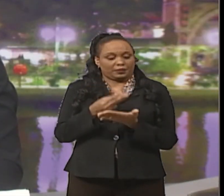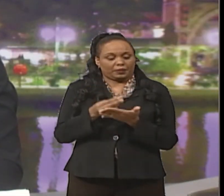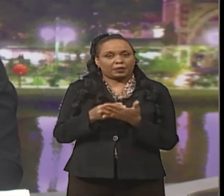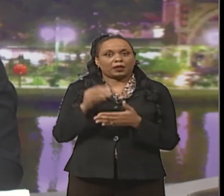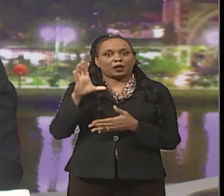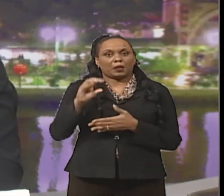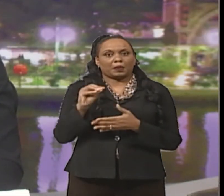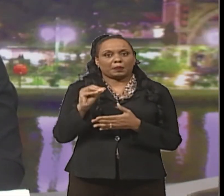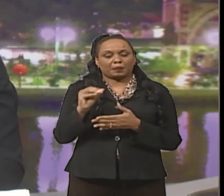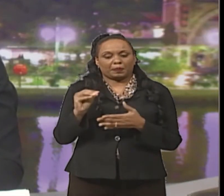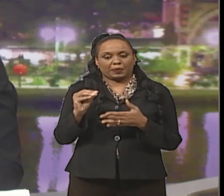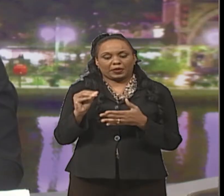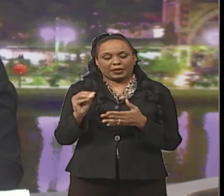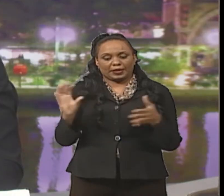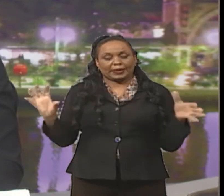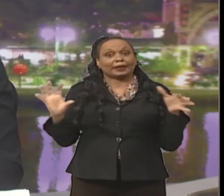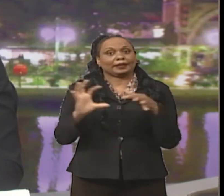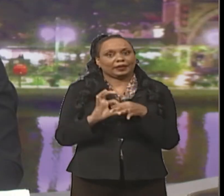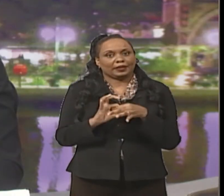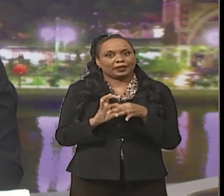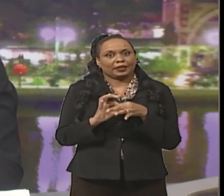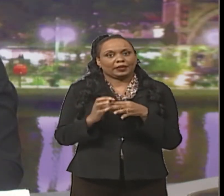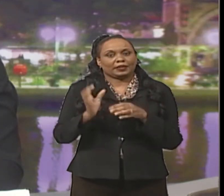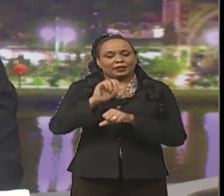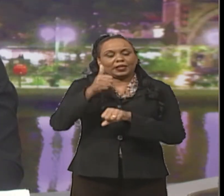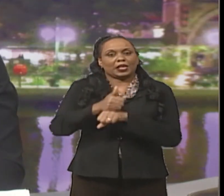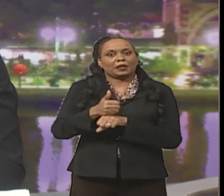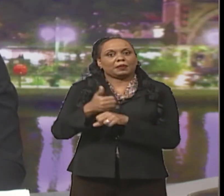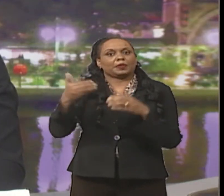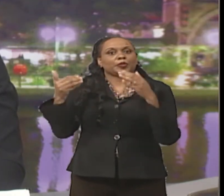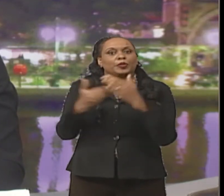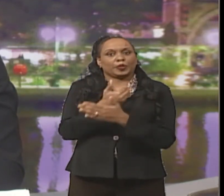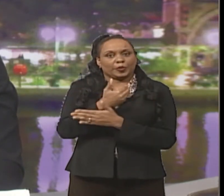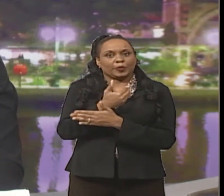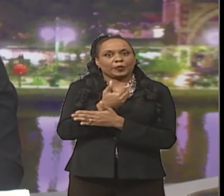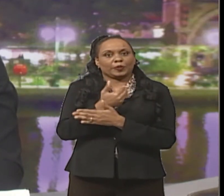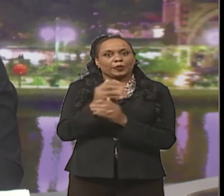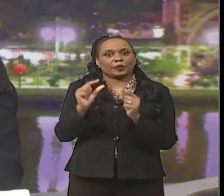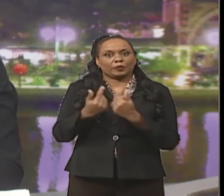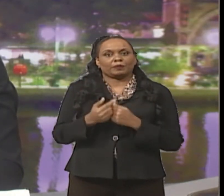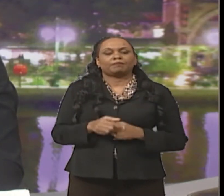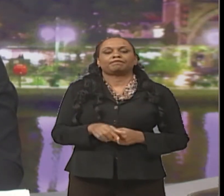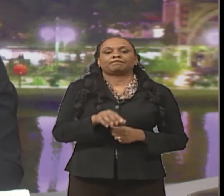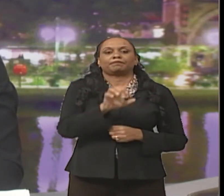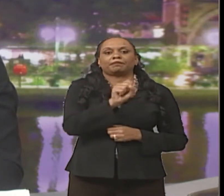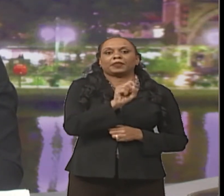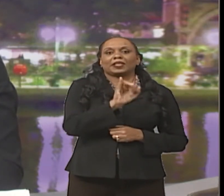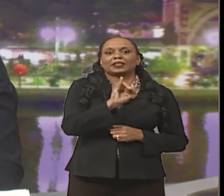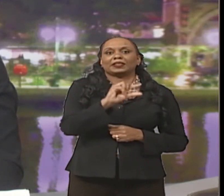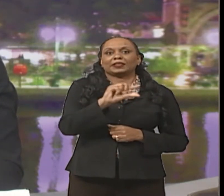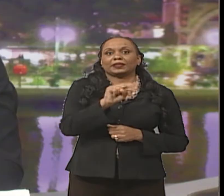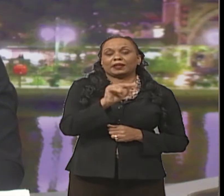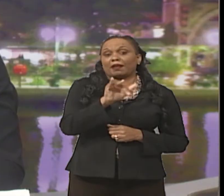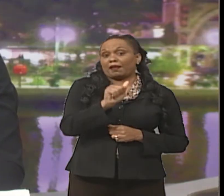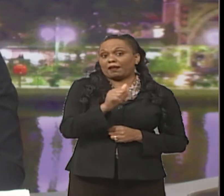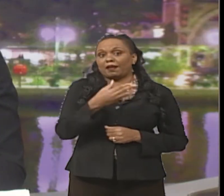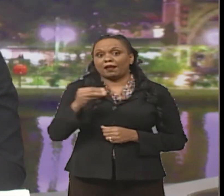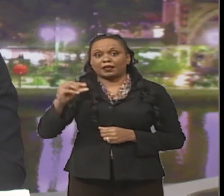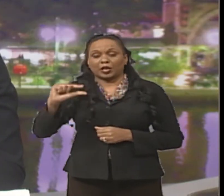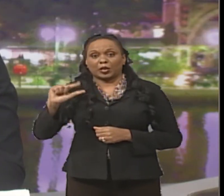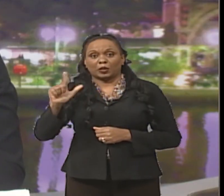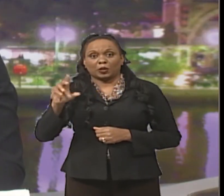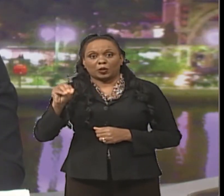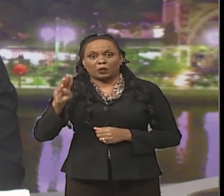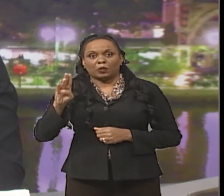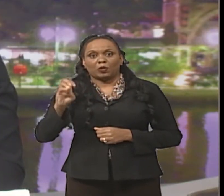combined their operations to form a new financial services brand. Signia Financial Group Incorporated and Globe Finance Incorporated have